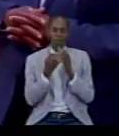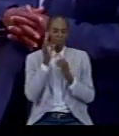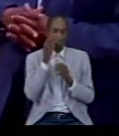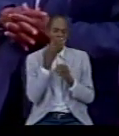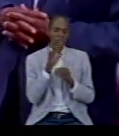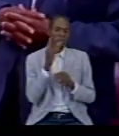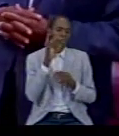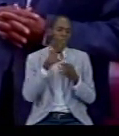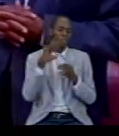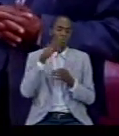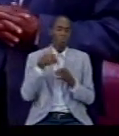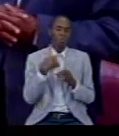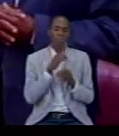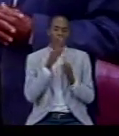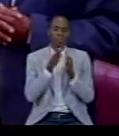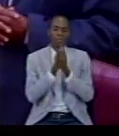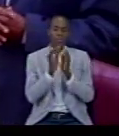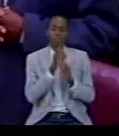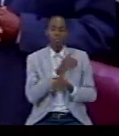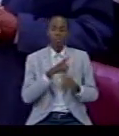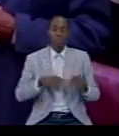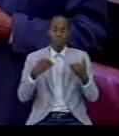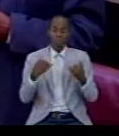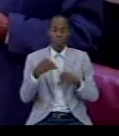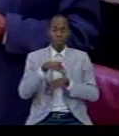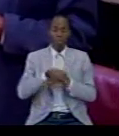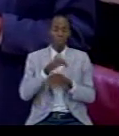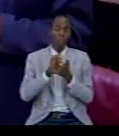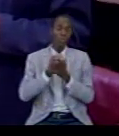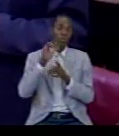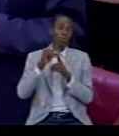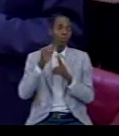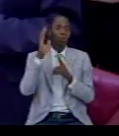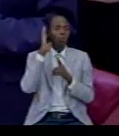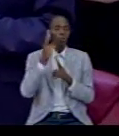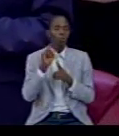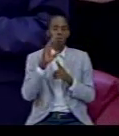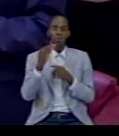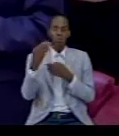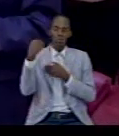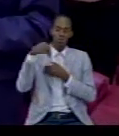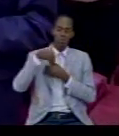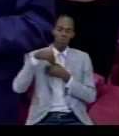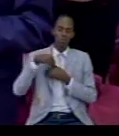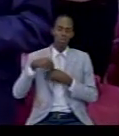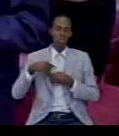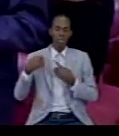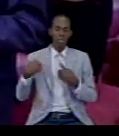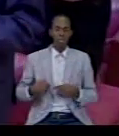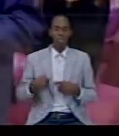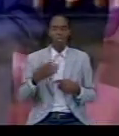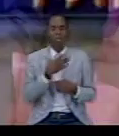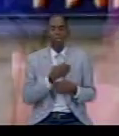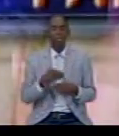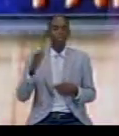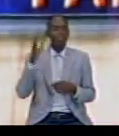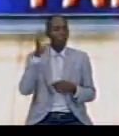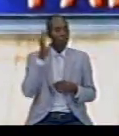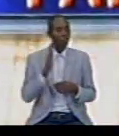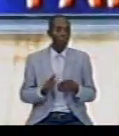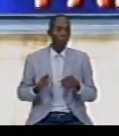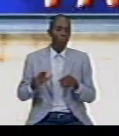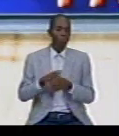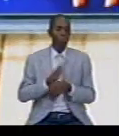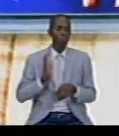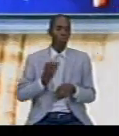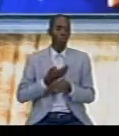we're asking, O Lord, tonight that your word will so penetrate our heart and will so grip our hearts that